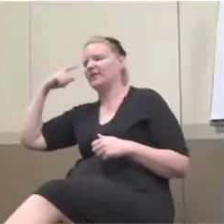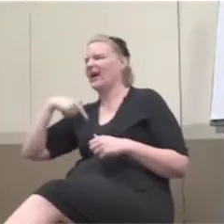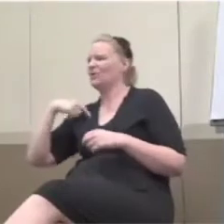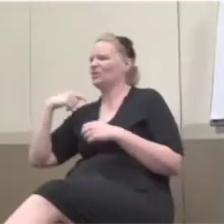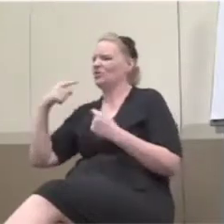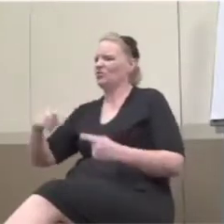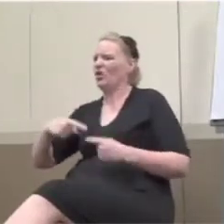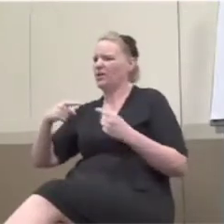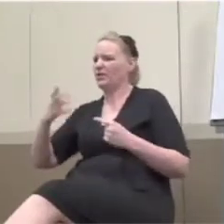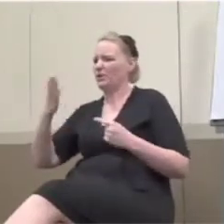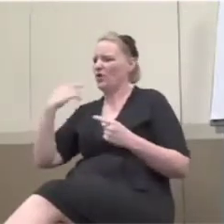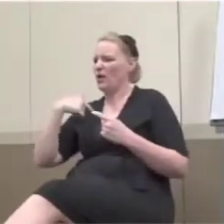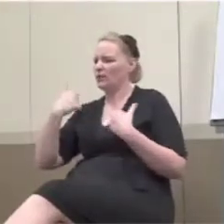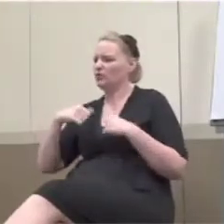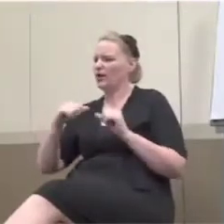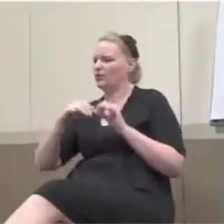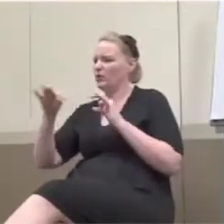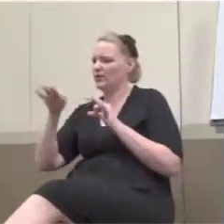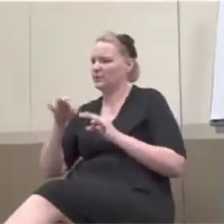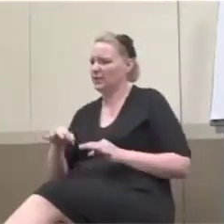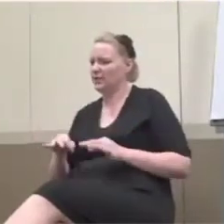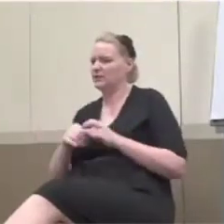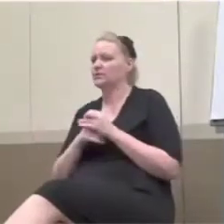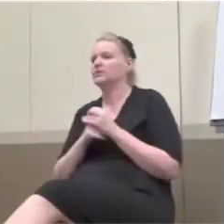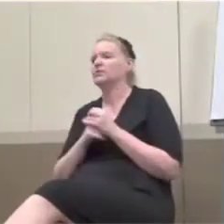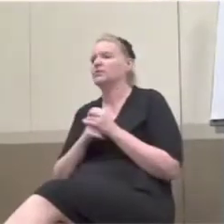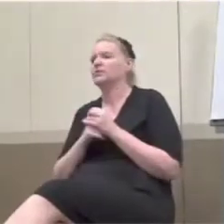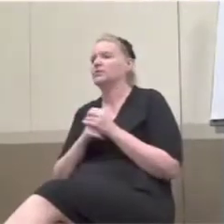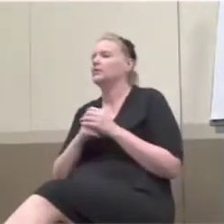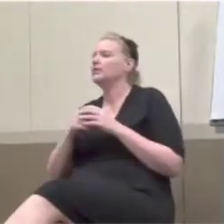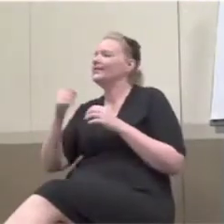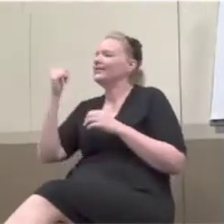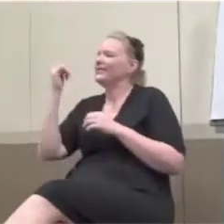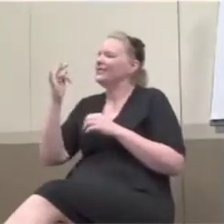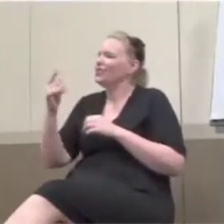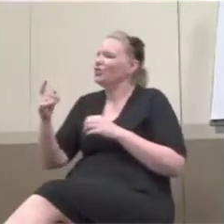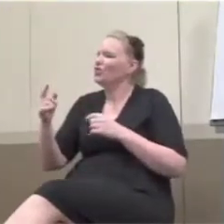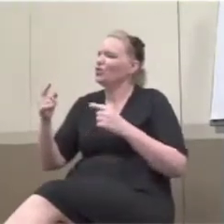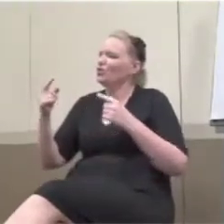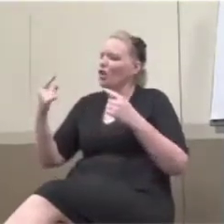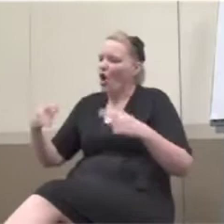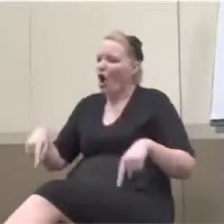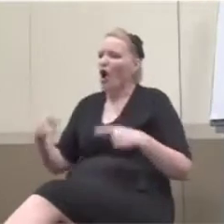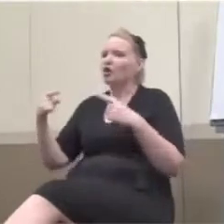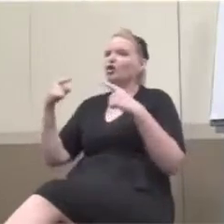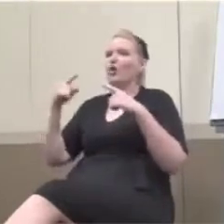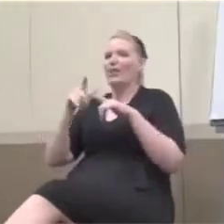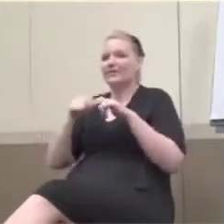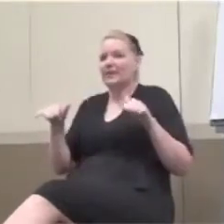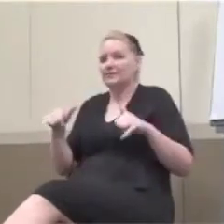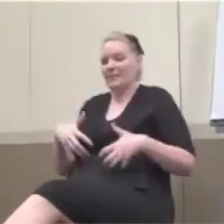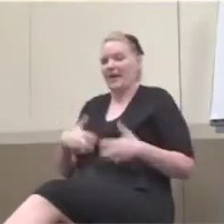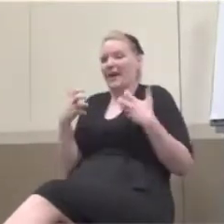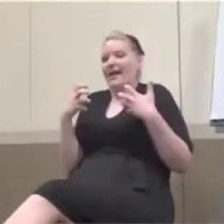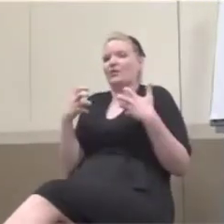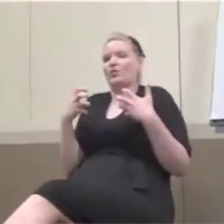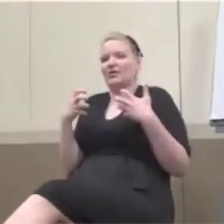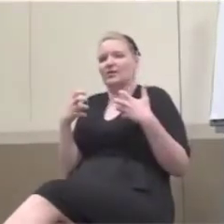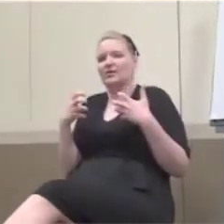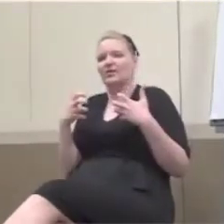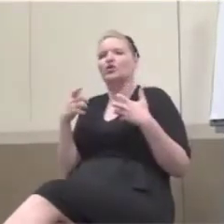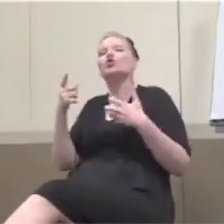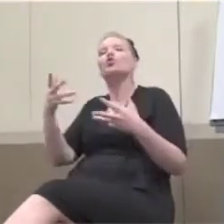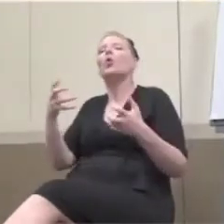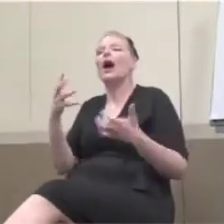of years ago trying to explain to folks that if they argue when they're angry, they're going to argue to